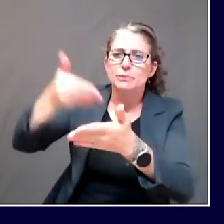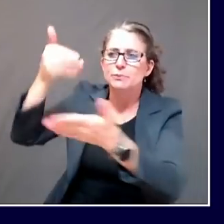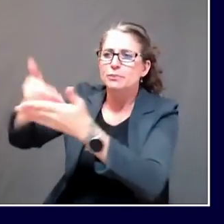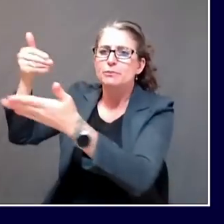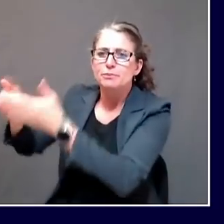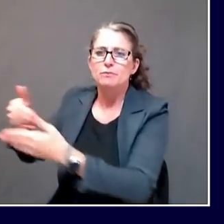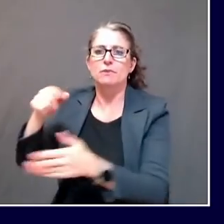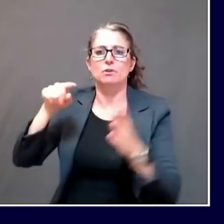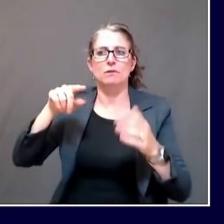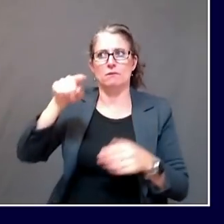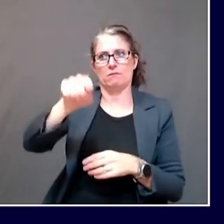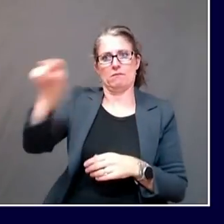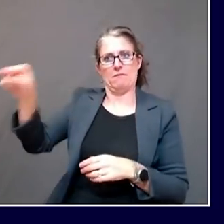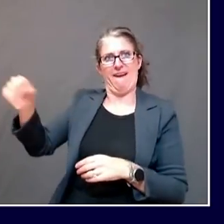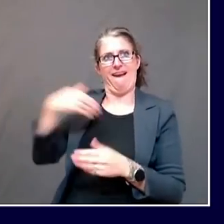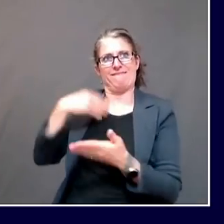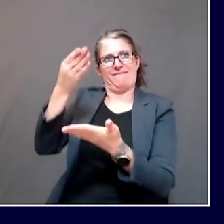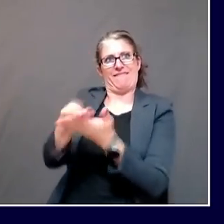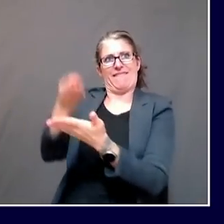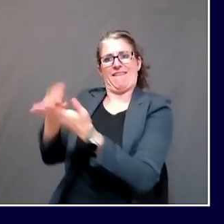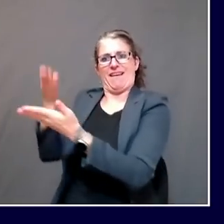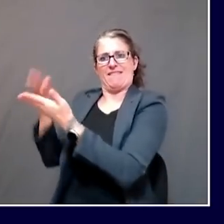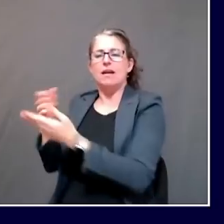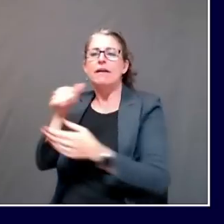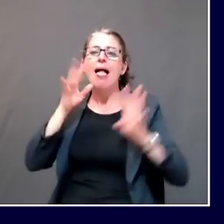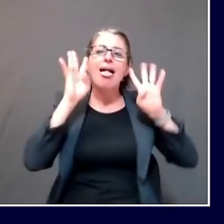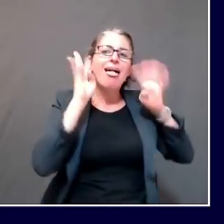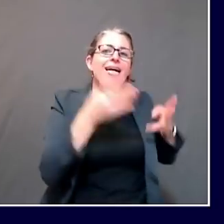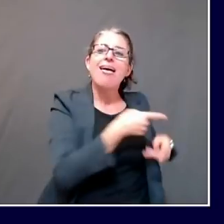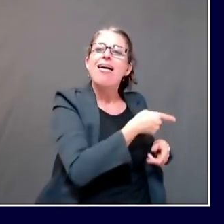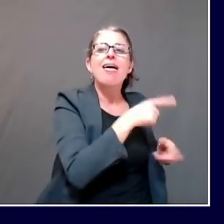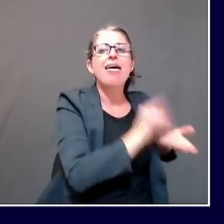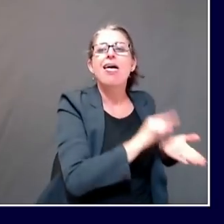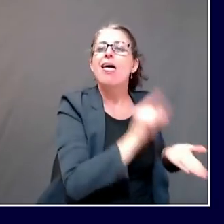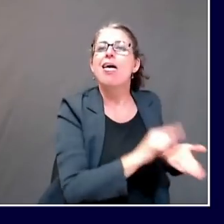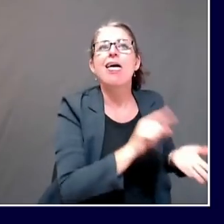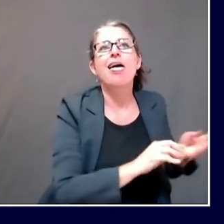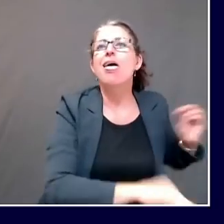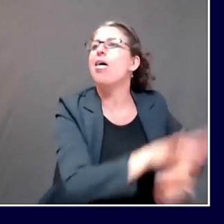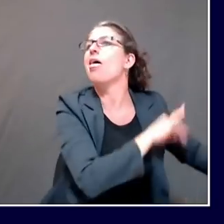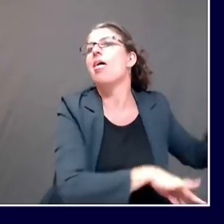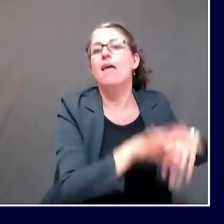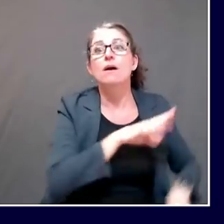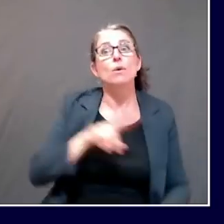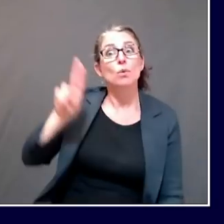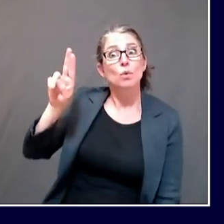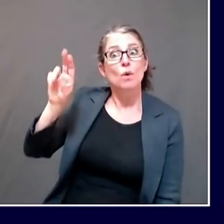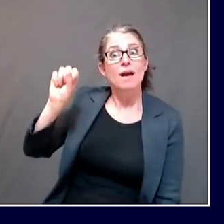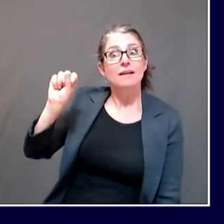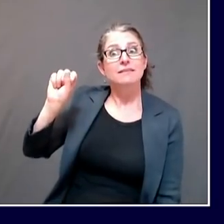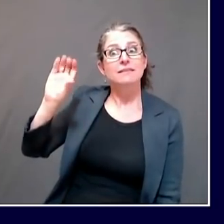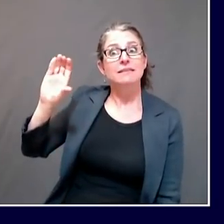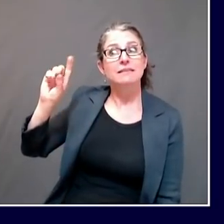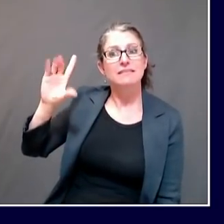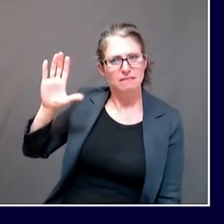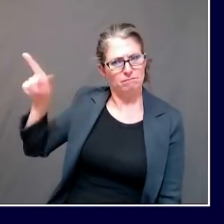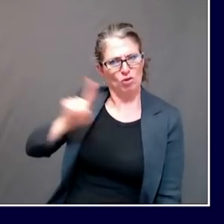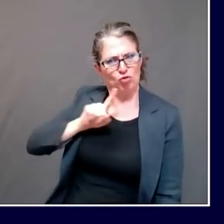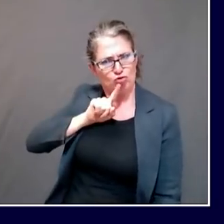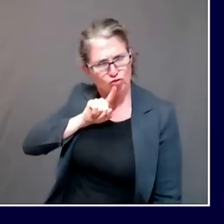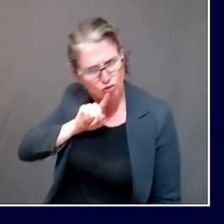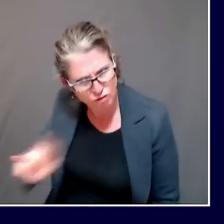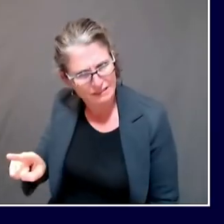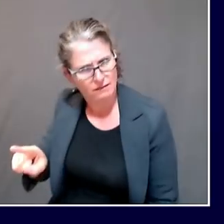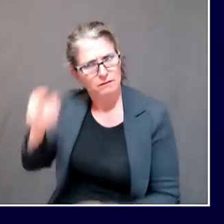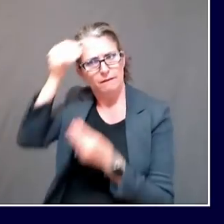are working their way through the approval process, we will also make sure we are open, transparent, and straight with everybody about